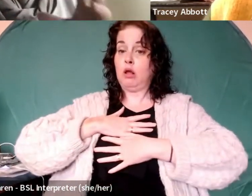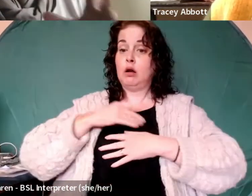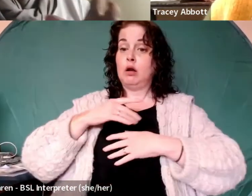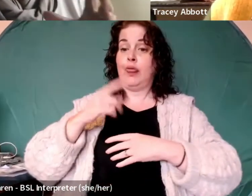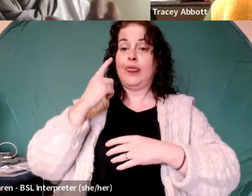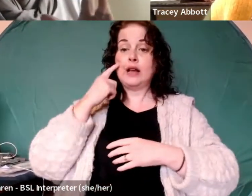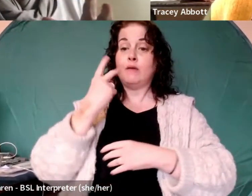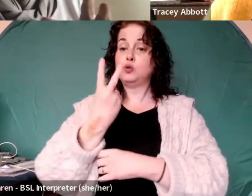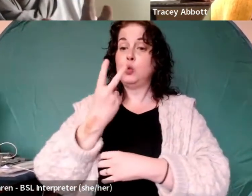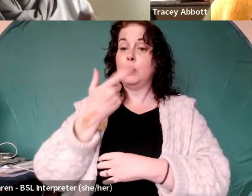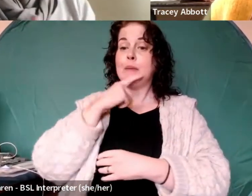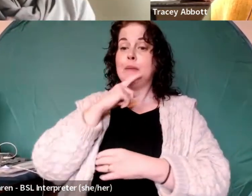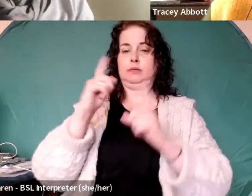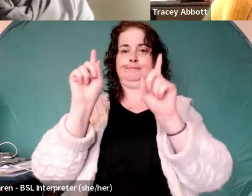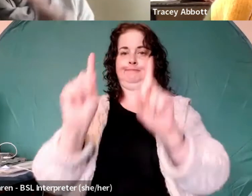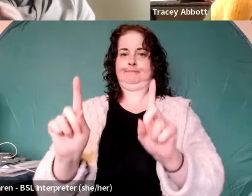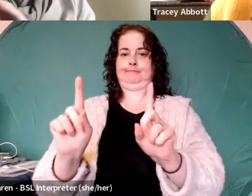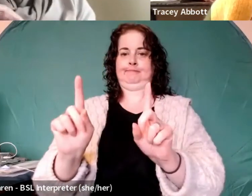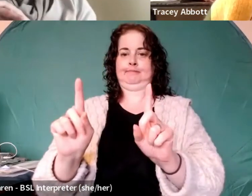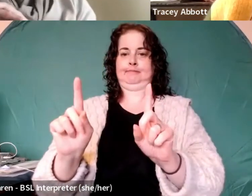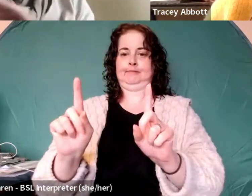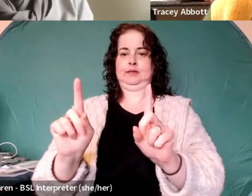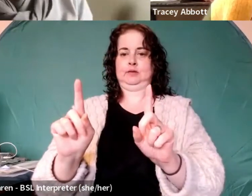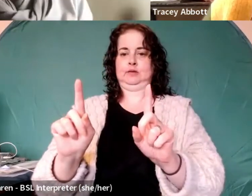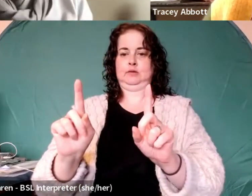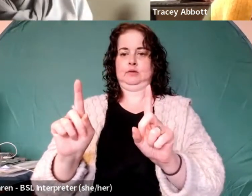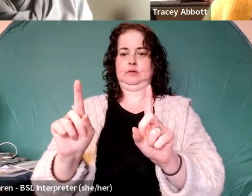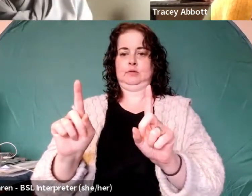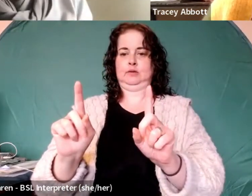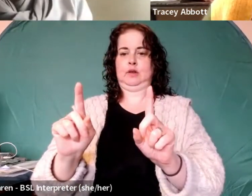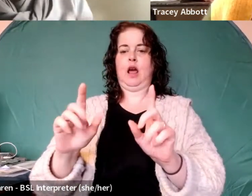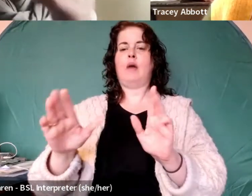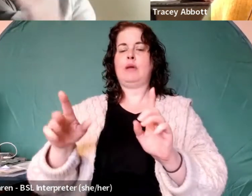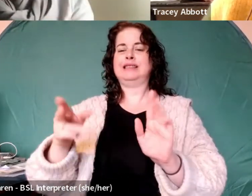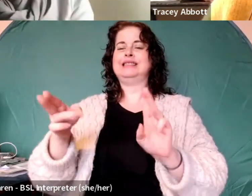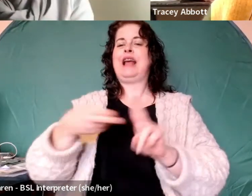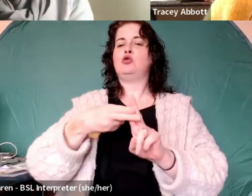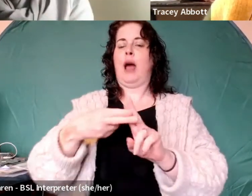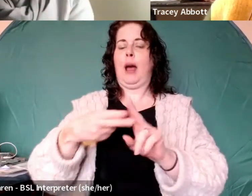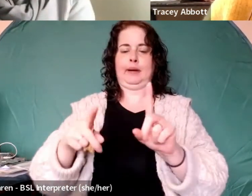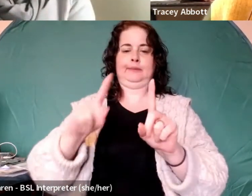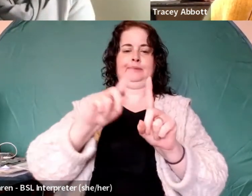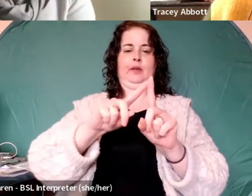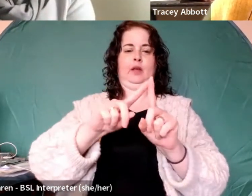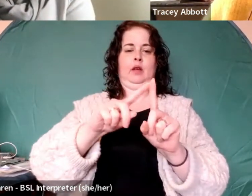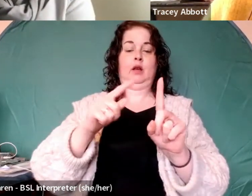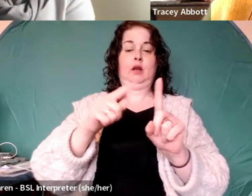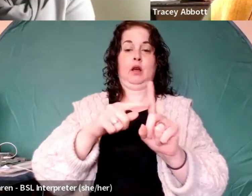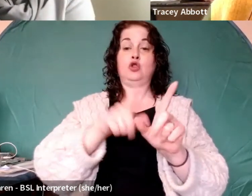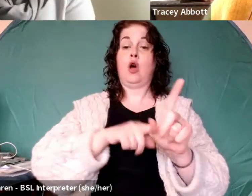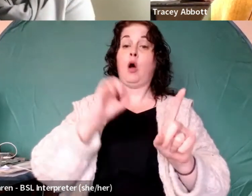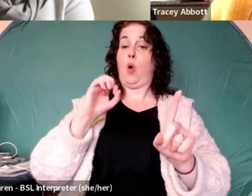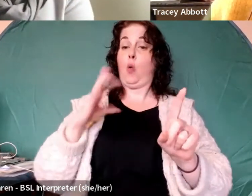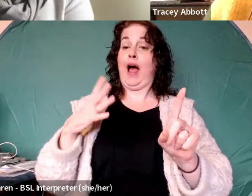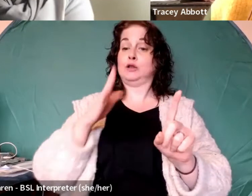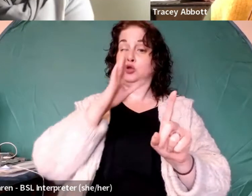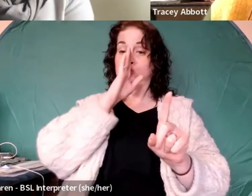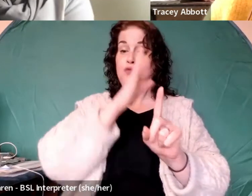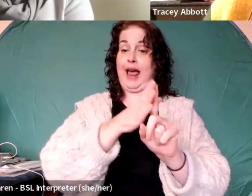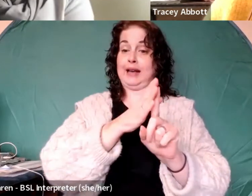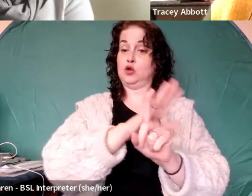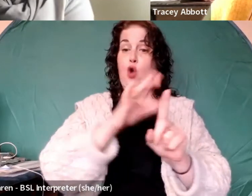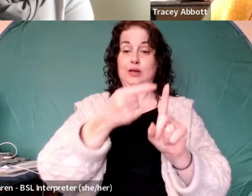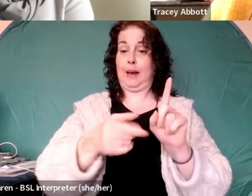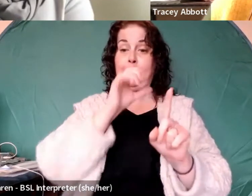two candidates side by side, and you've got, and I'm hugely stereotyping here, but let's say you've got young, white, straight,